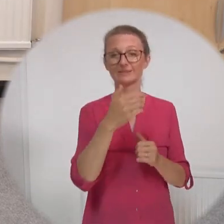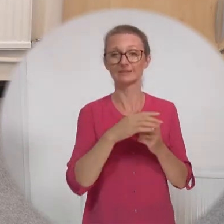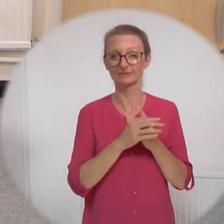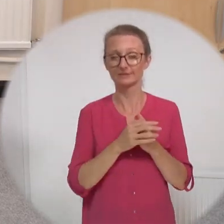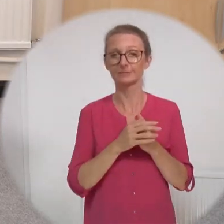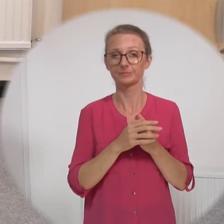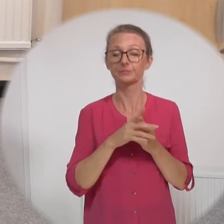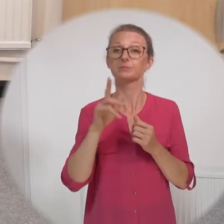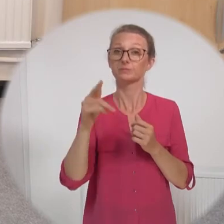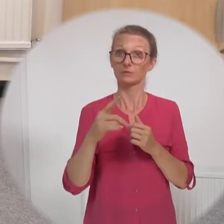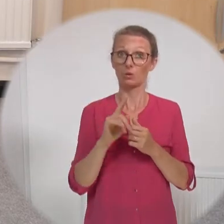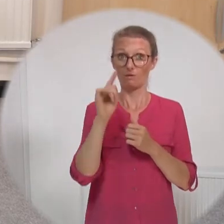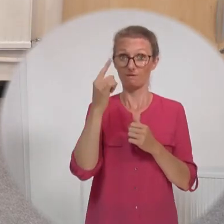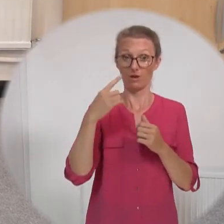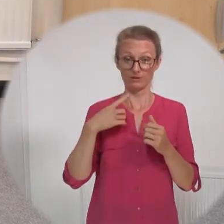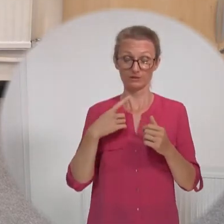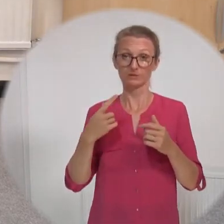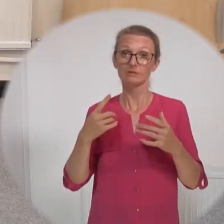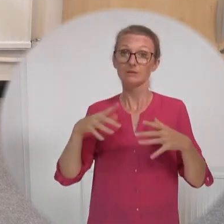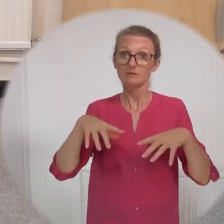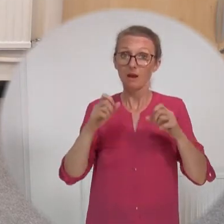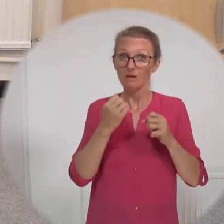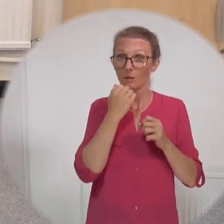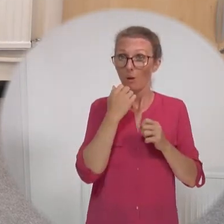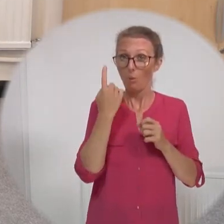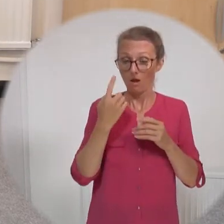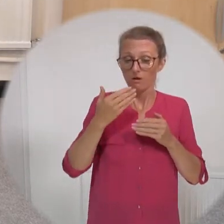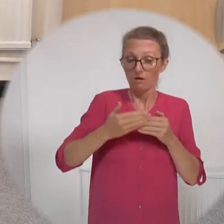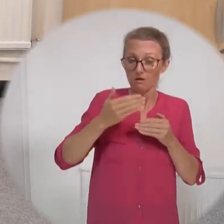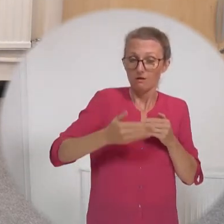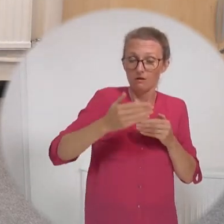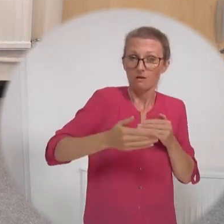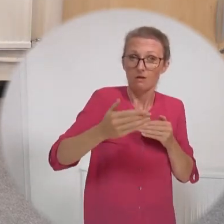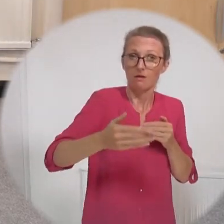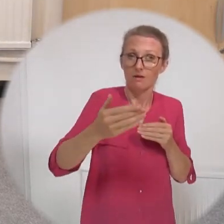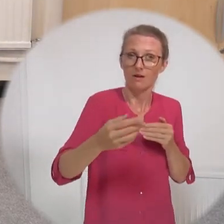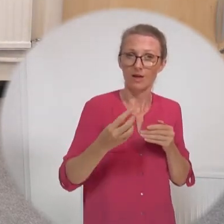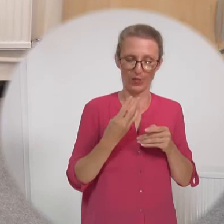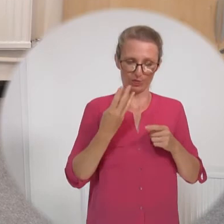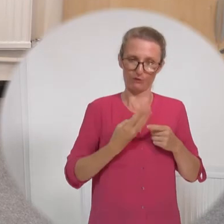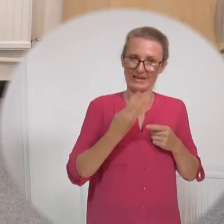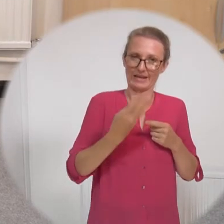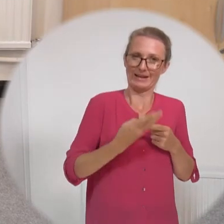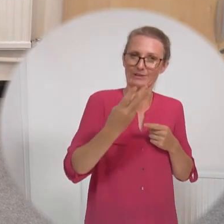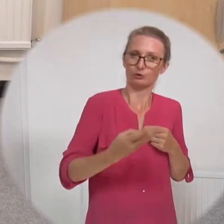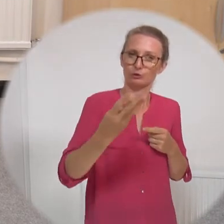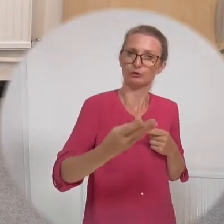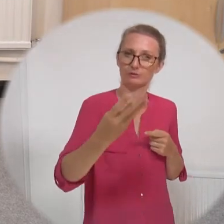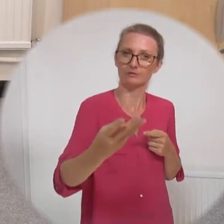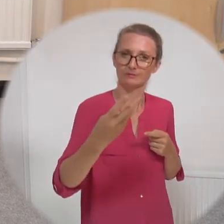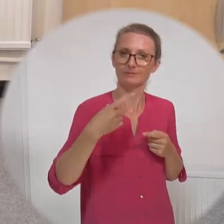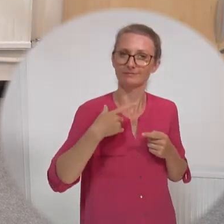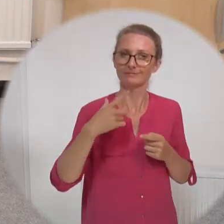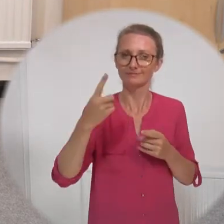but we'll just do 3 each. Then you can kind of see it in context. Okay, so rowing the boat in the middle of the lake,